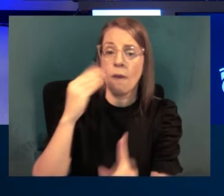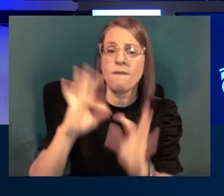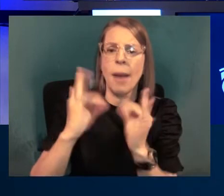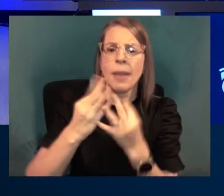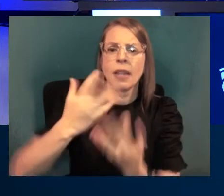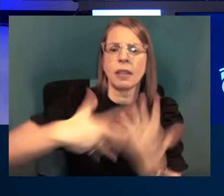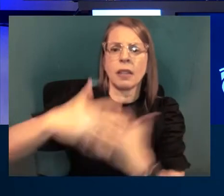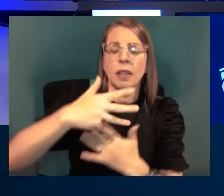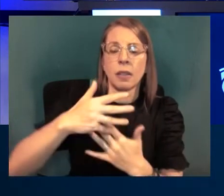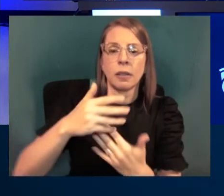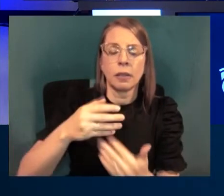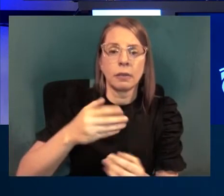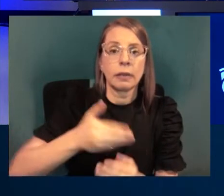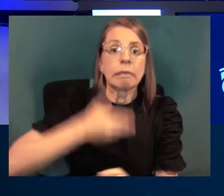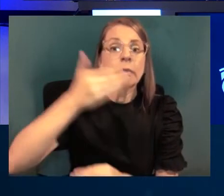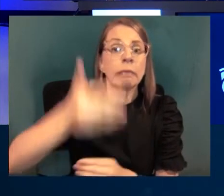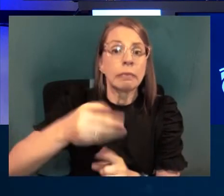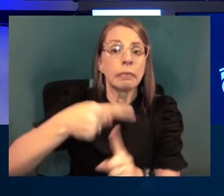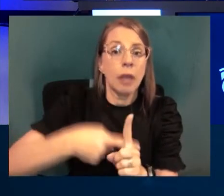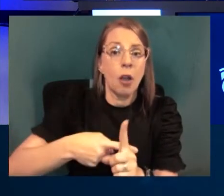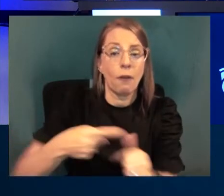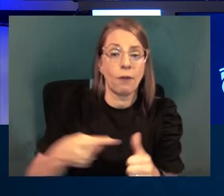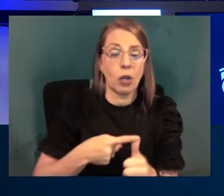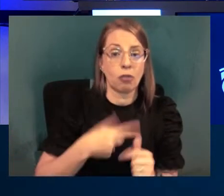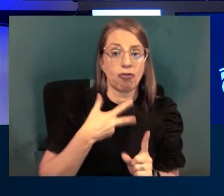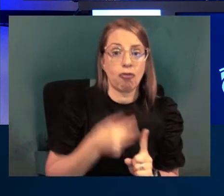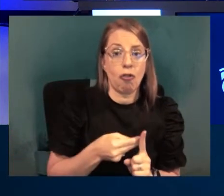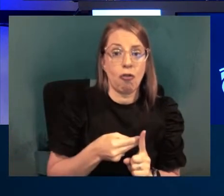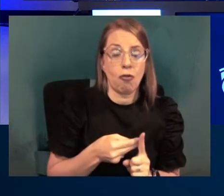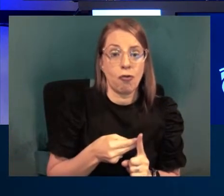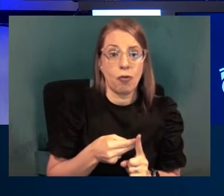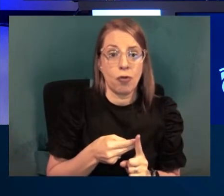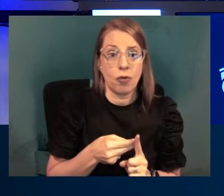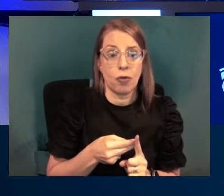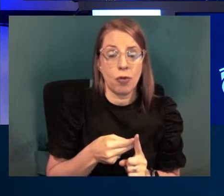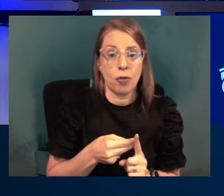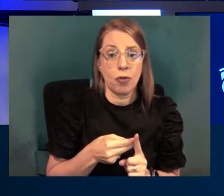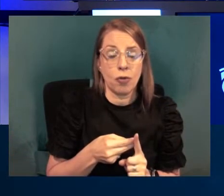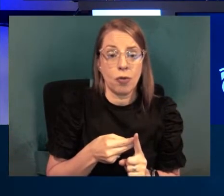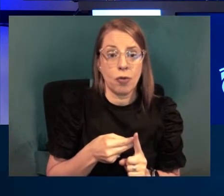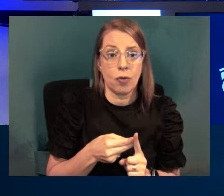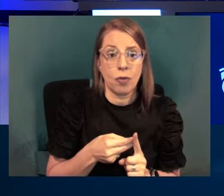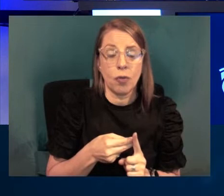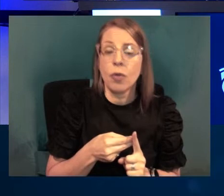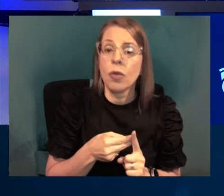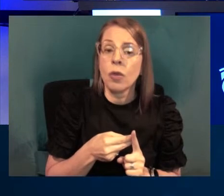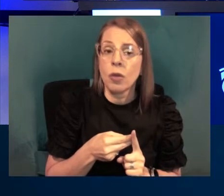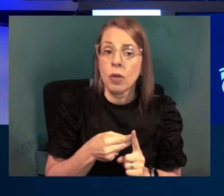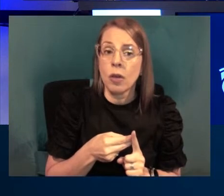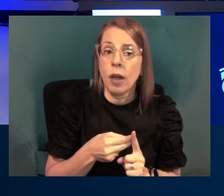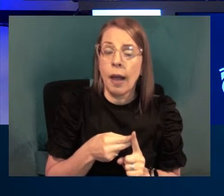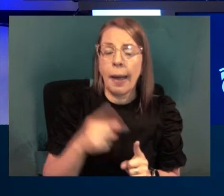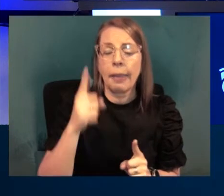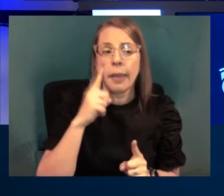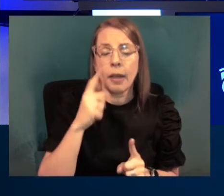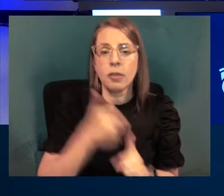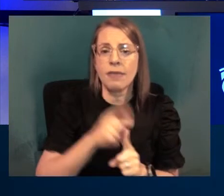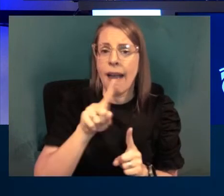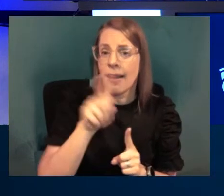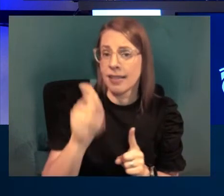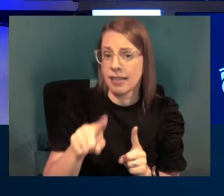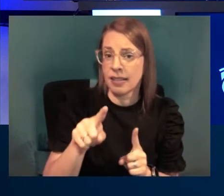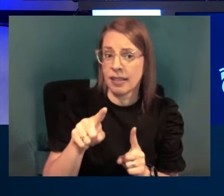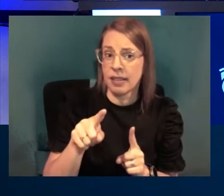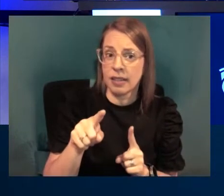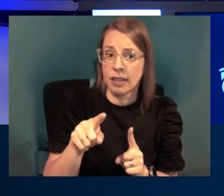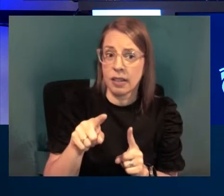month. She gets her first shot of her vaccine and is, I think, asking, should she cheat and get the